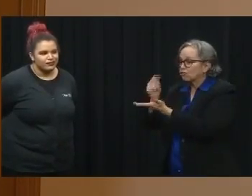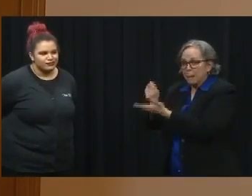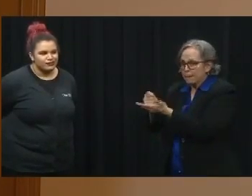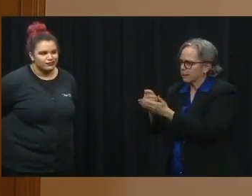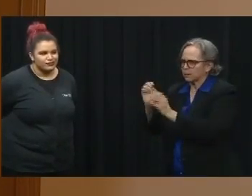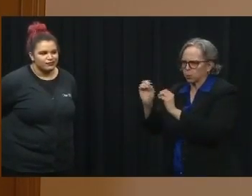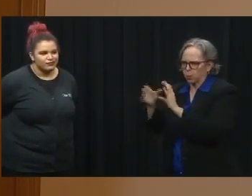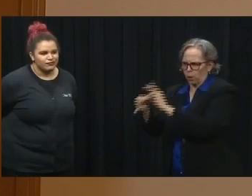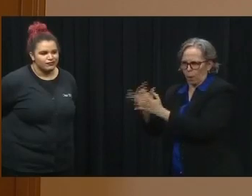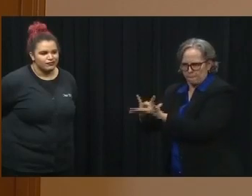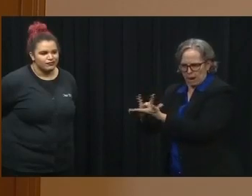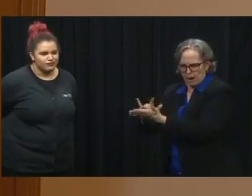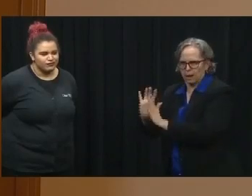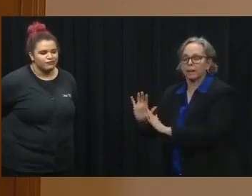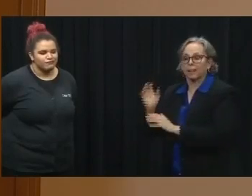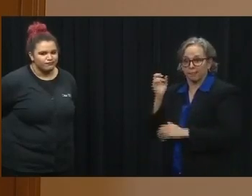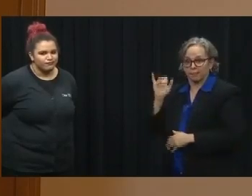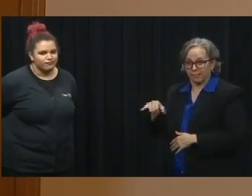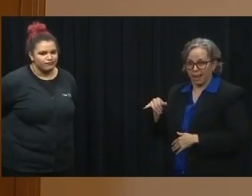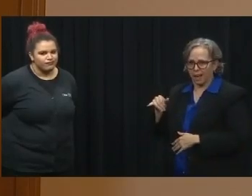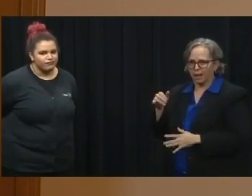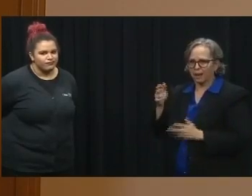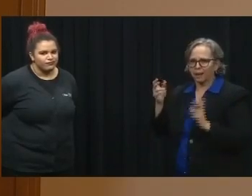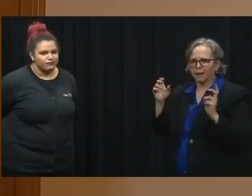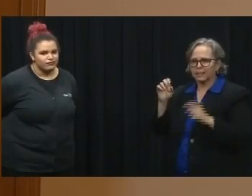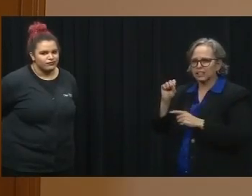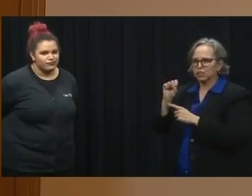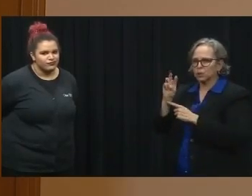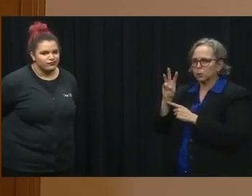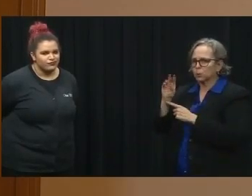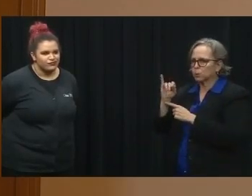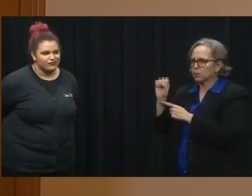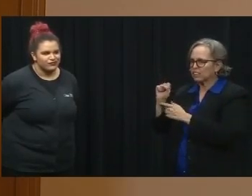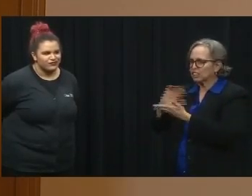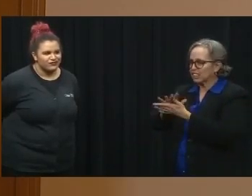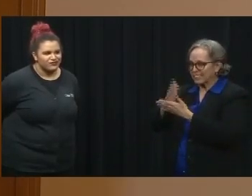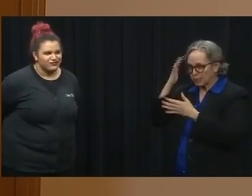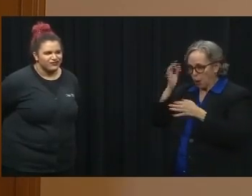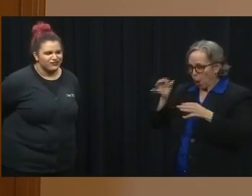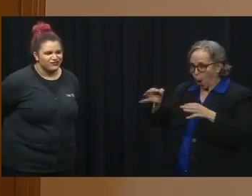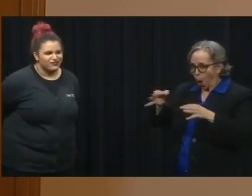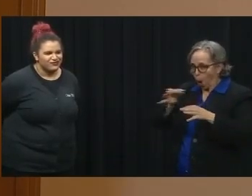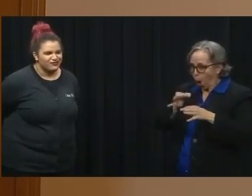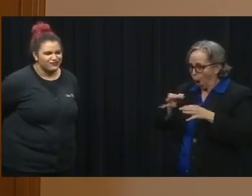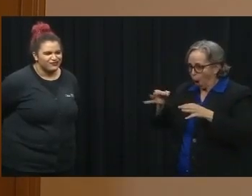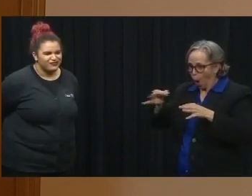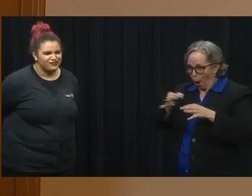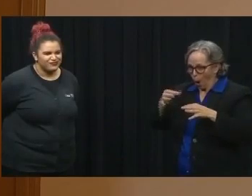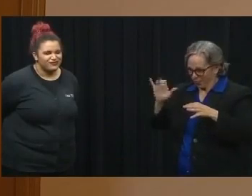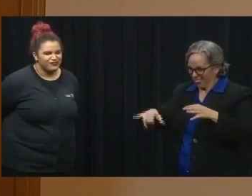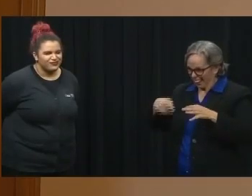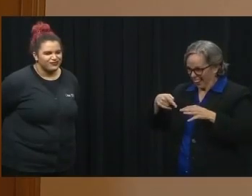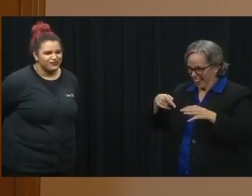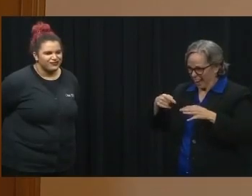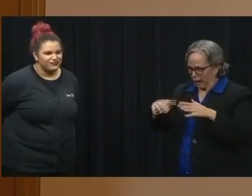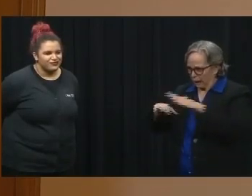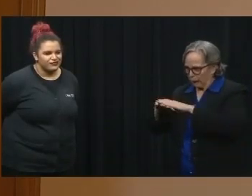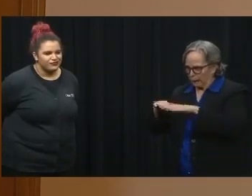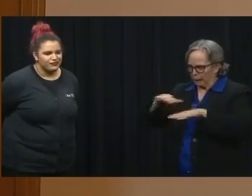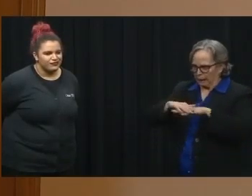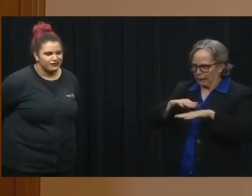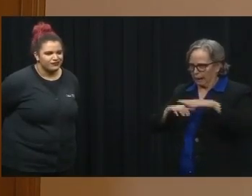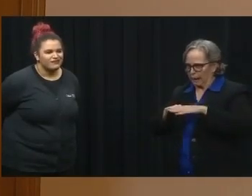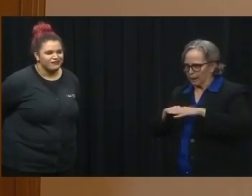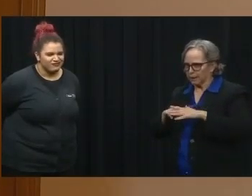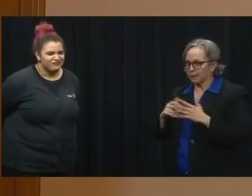80% effective. And we're looking at, a change in some of those numbers. That was in the Cleveland Clinic model we looked at least